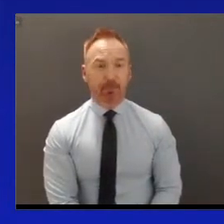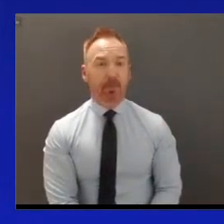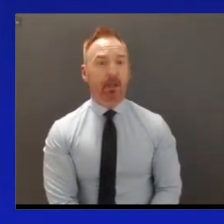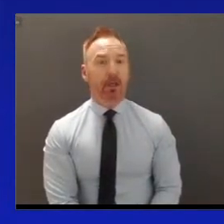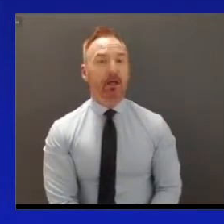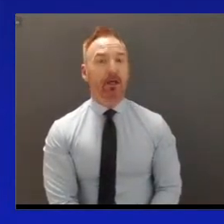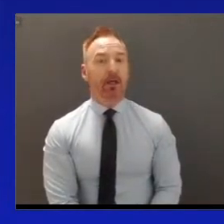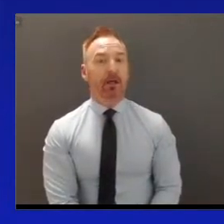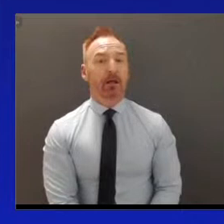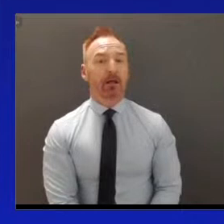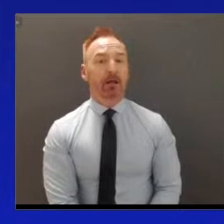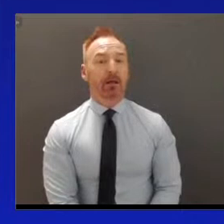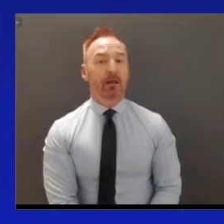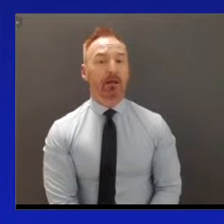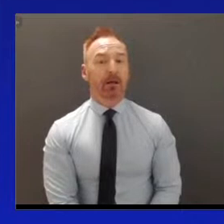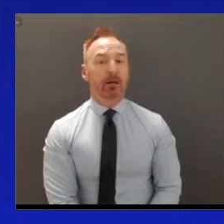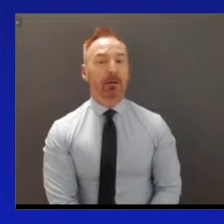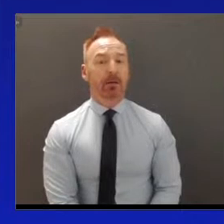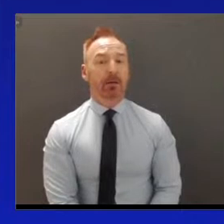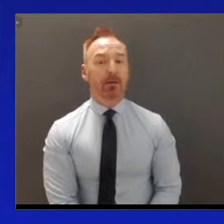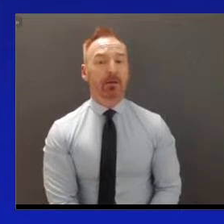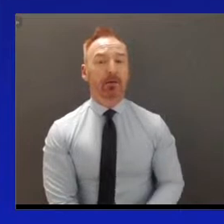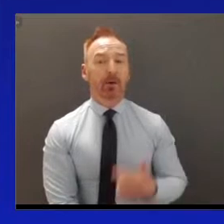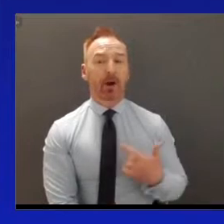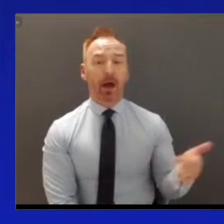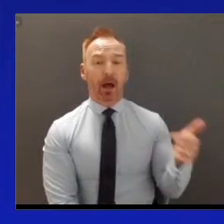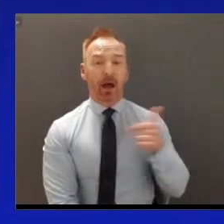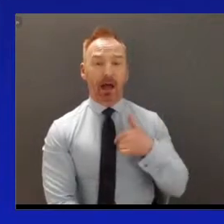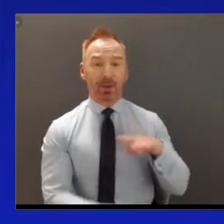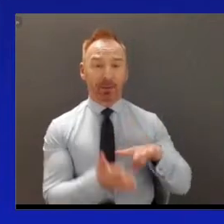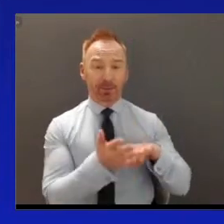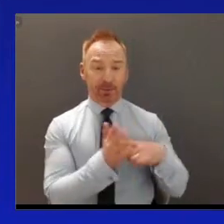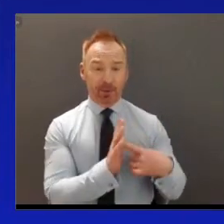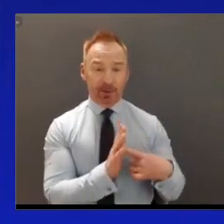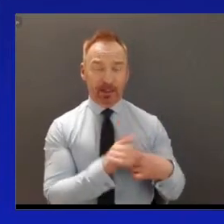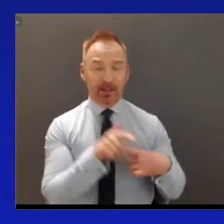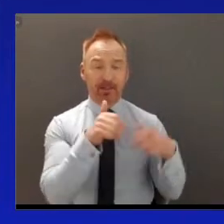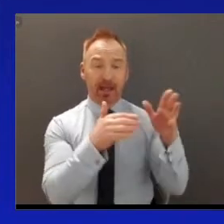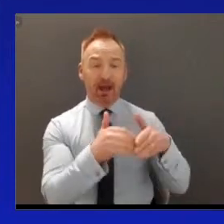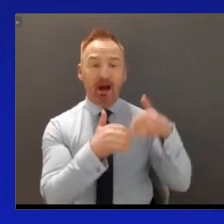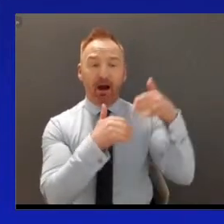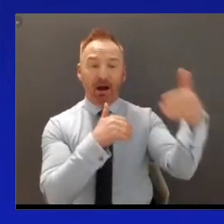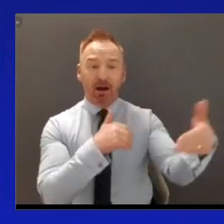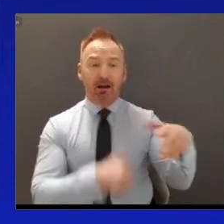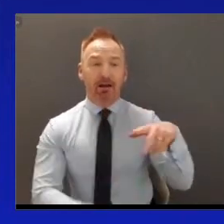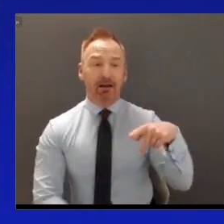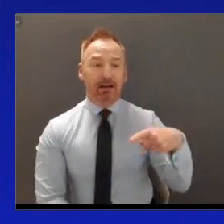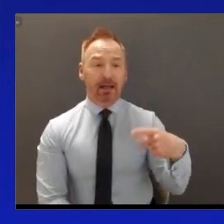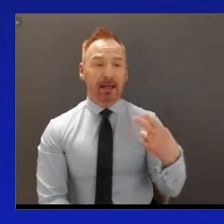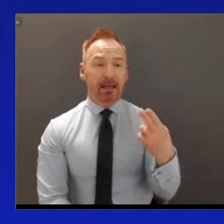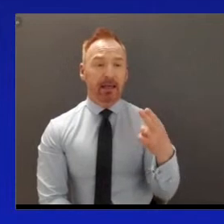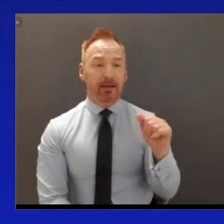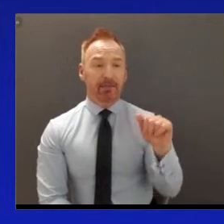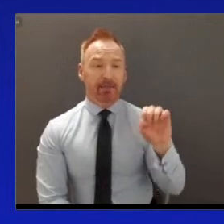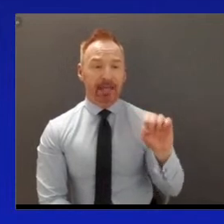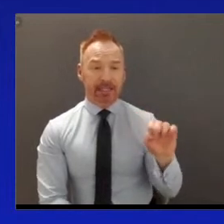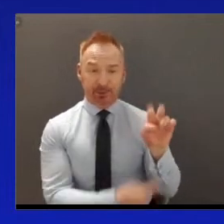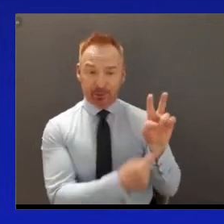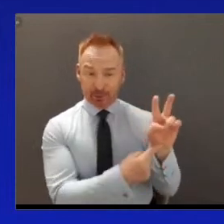in phase 2 with regards to the risk factor.